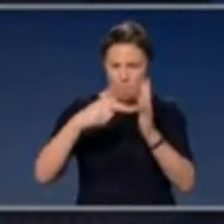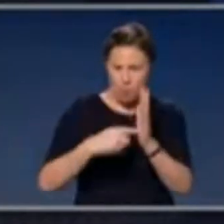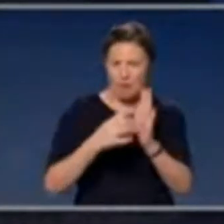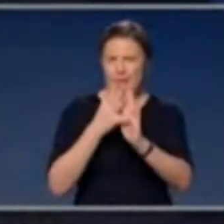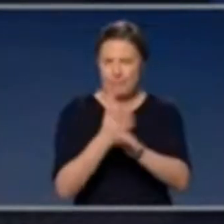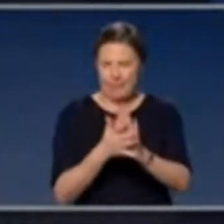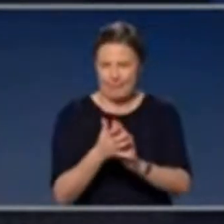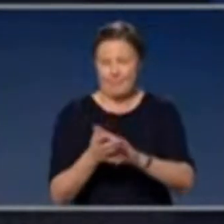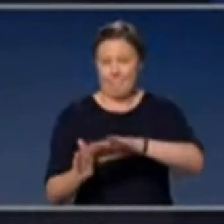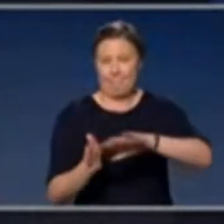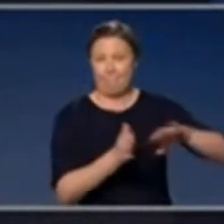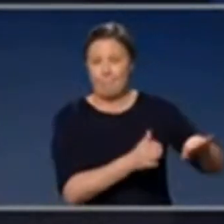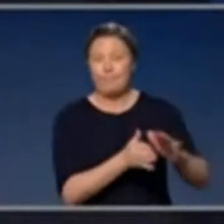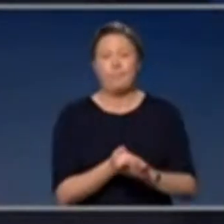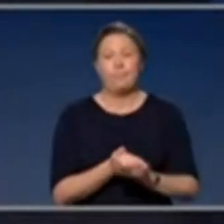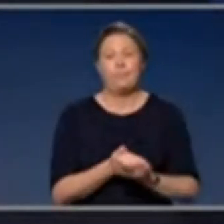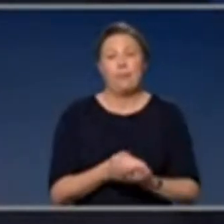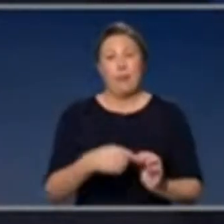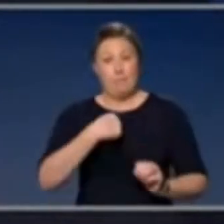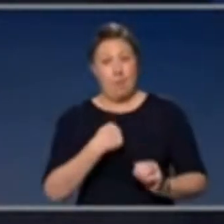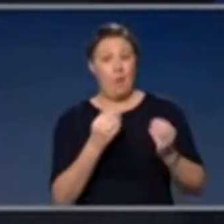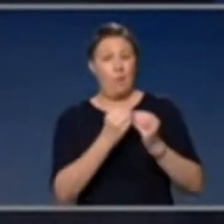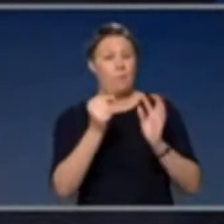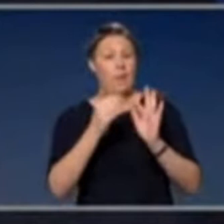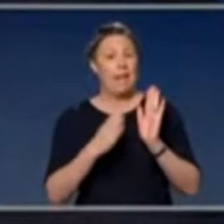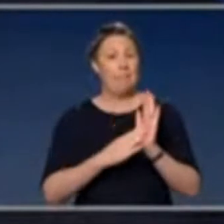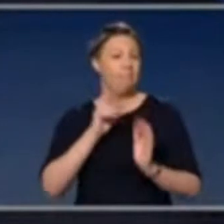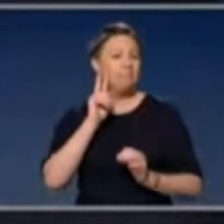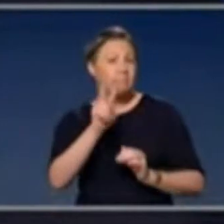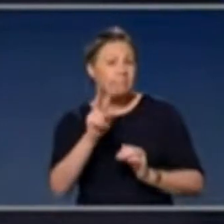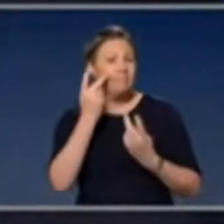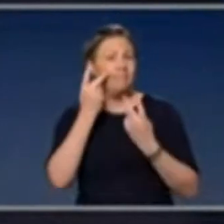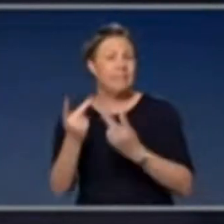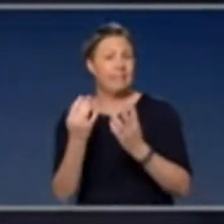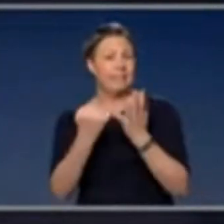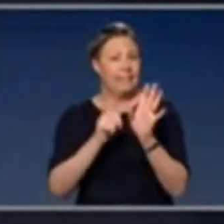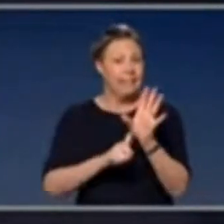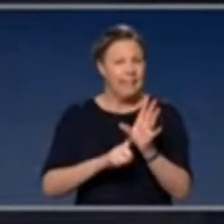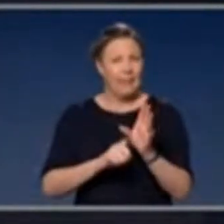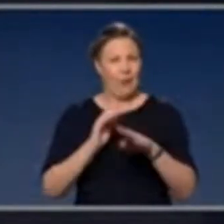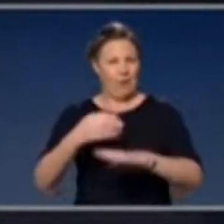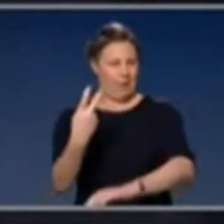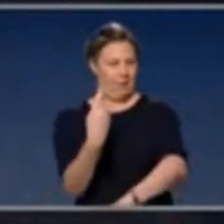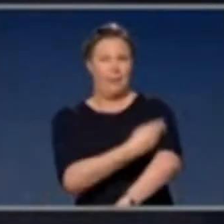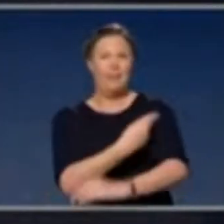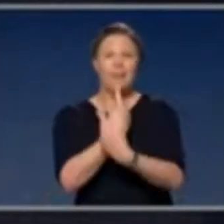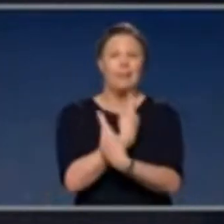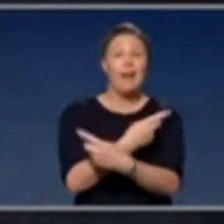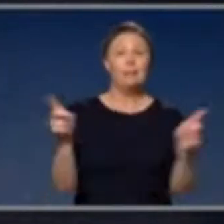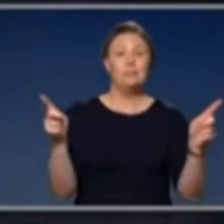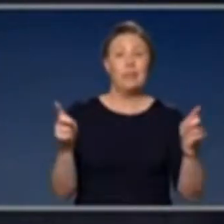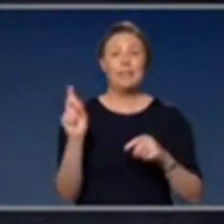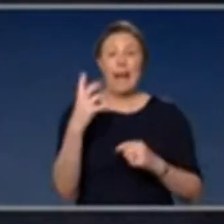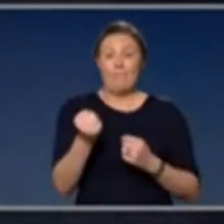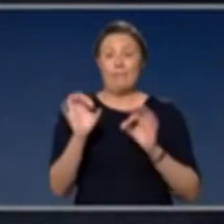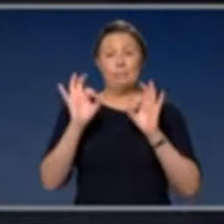about, and the PM and I were in Sydney 2 days ago and talked at length about that. We have our advisory